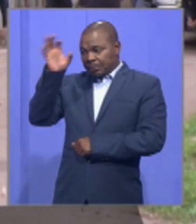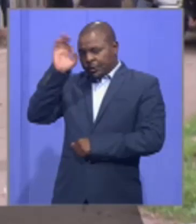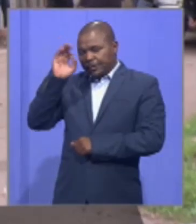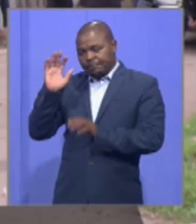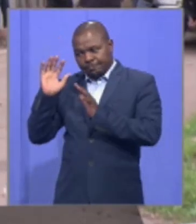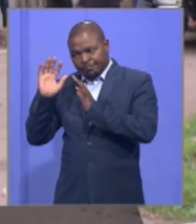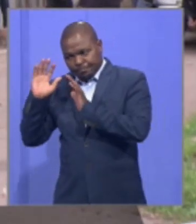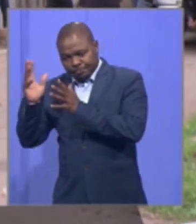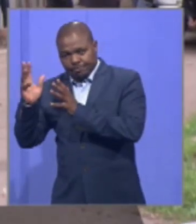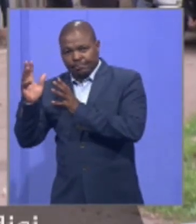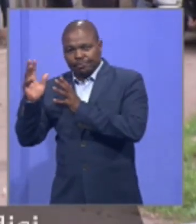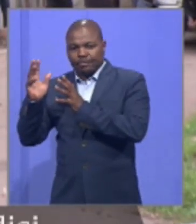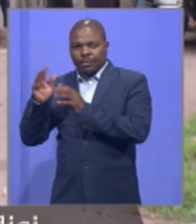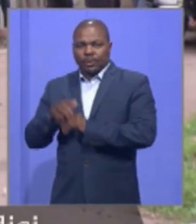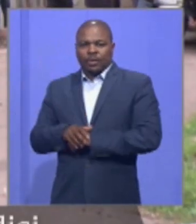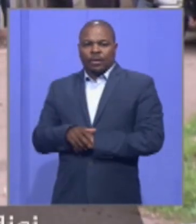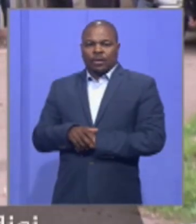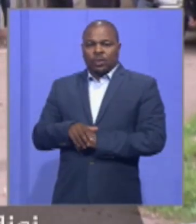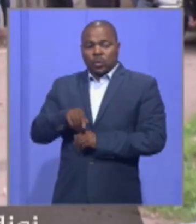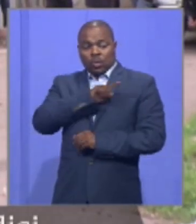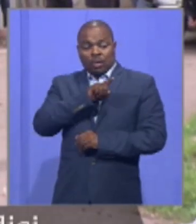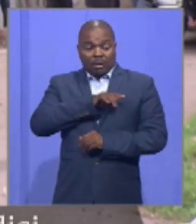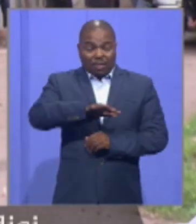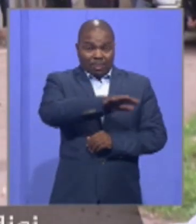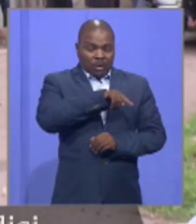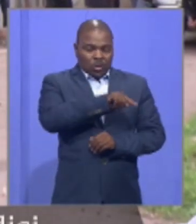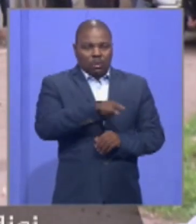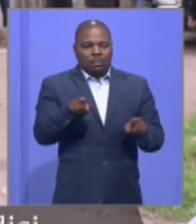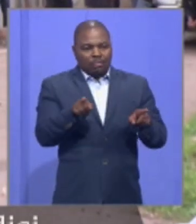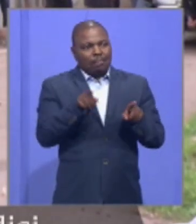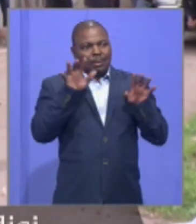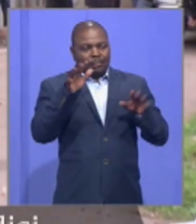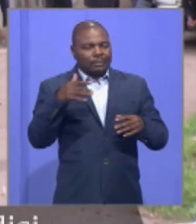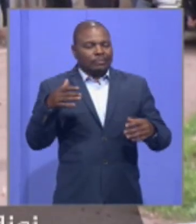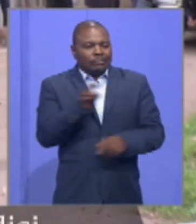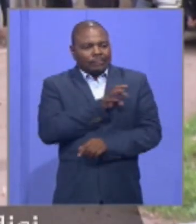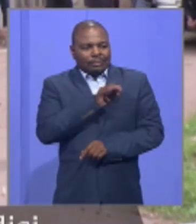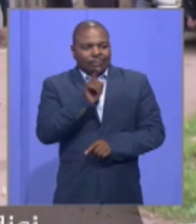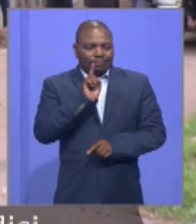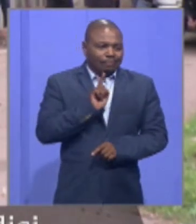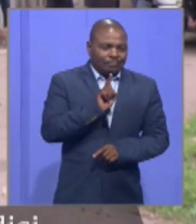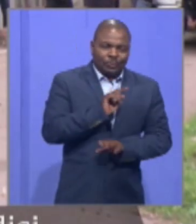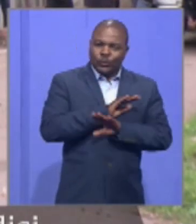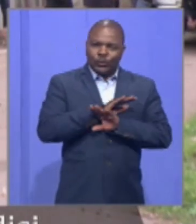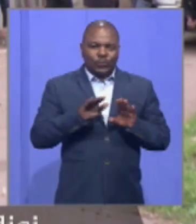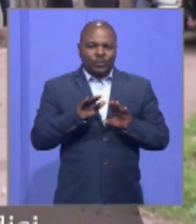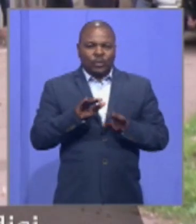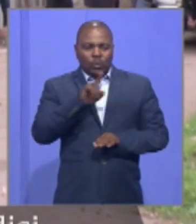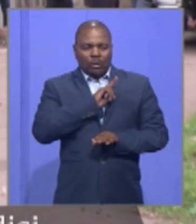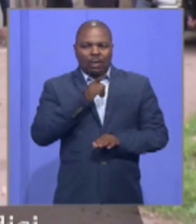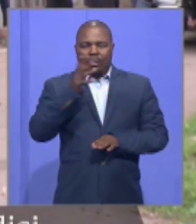police. This place has become a no-go area because people are being